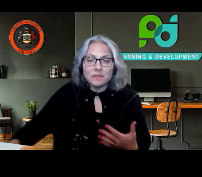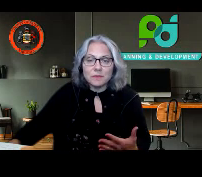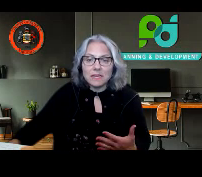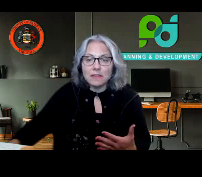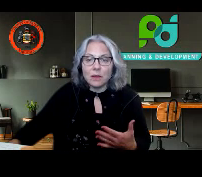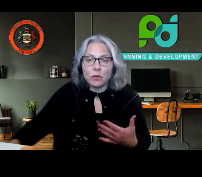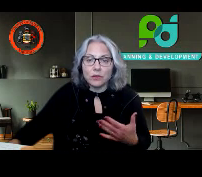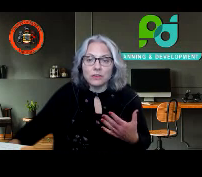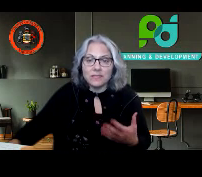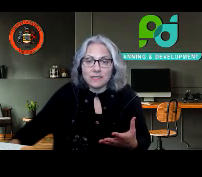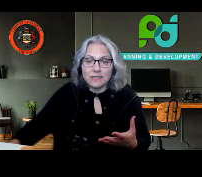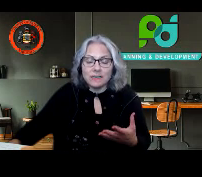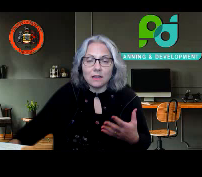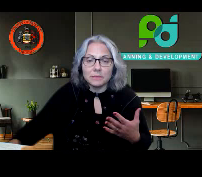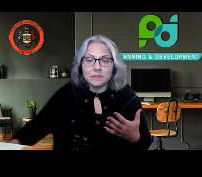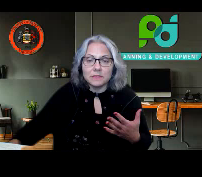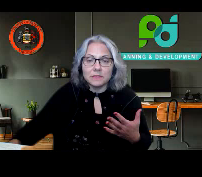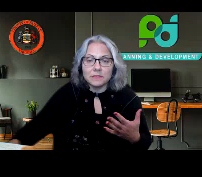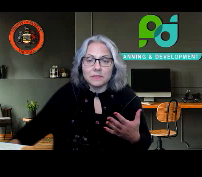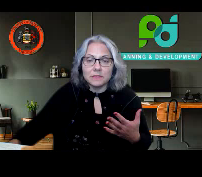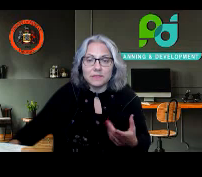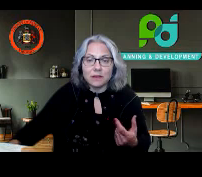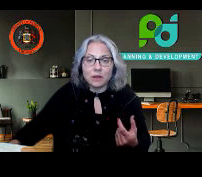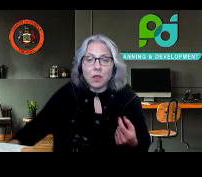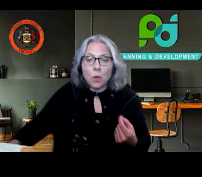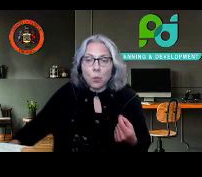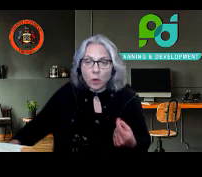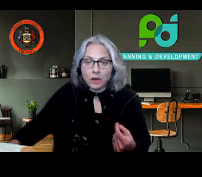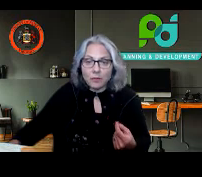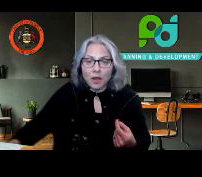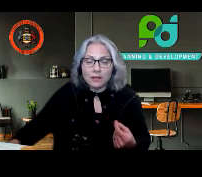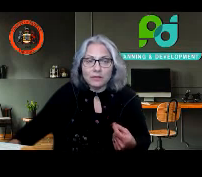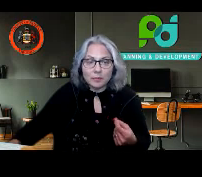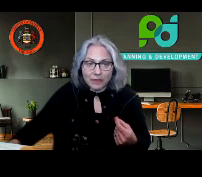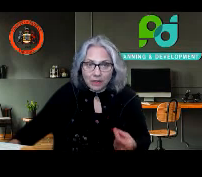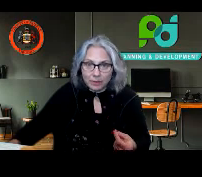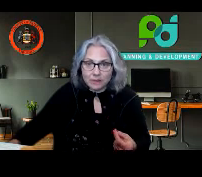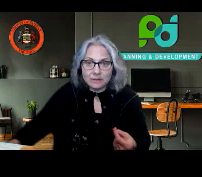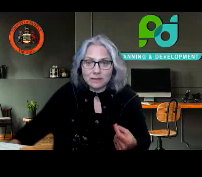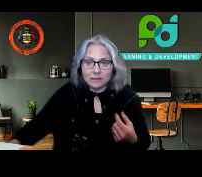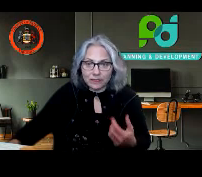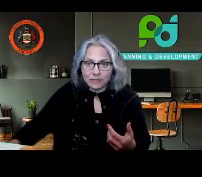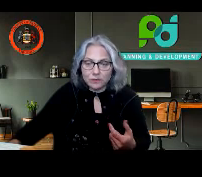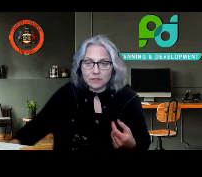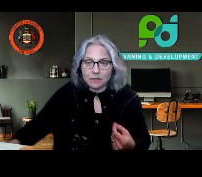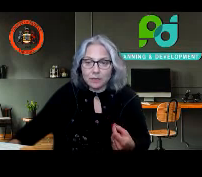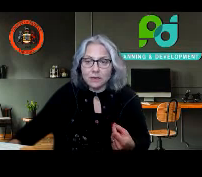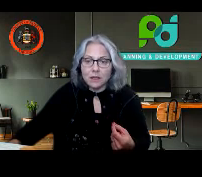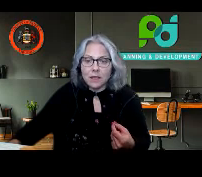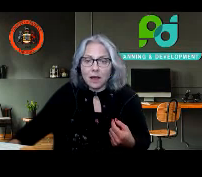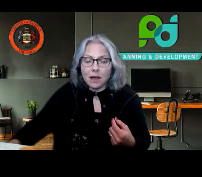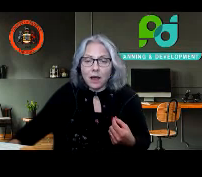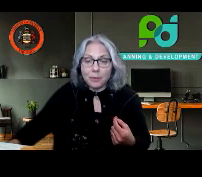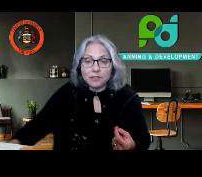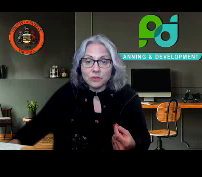So this meeting that you're attending tonight focuses on one of our policy plan elements, the land use